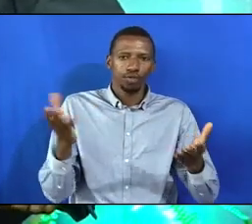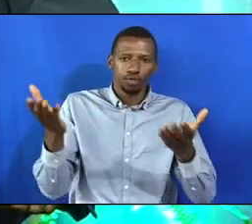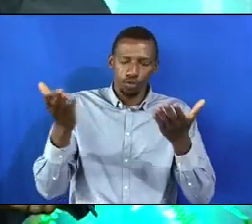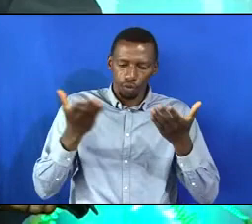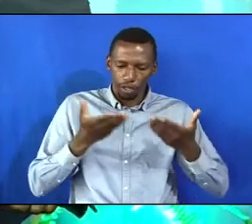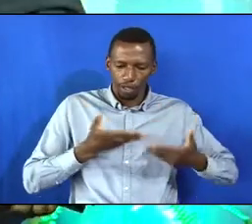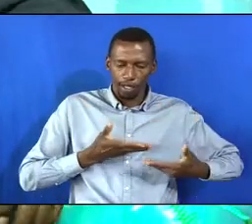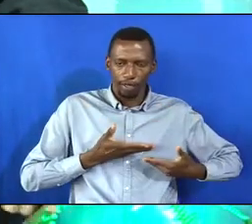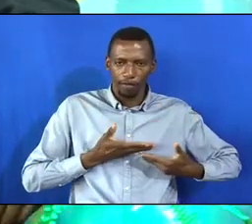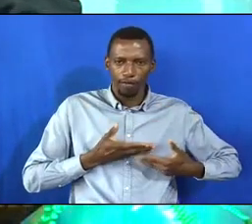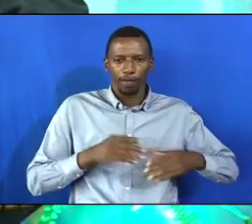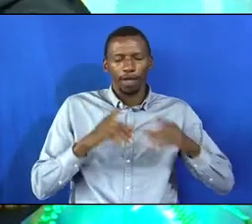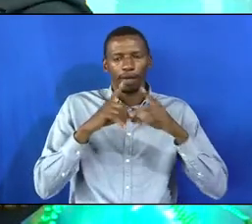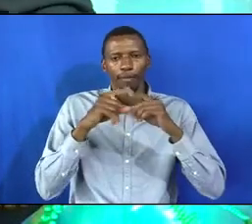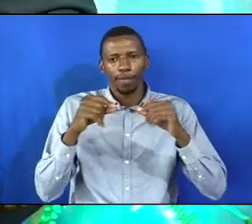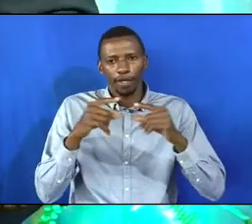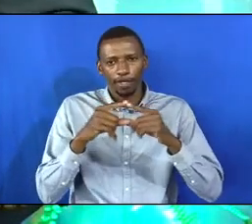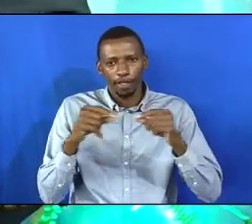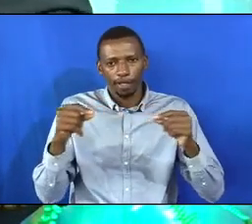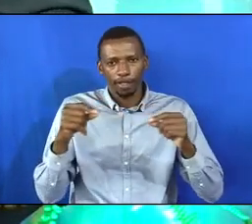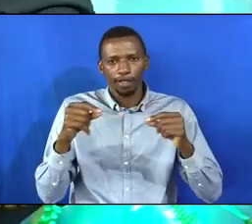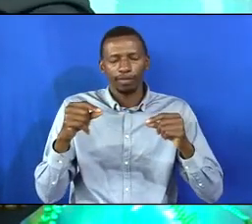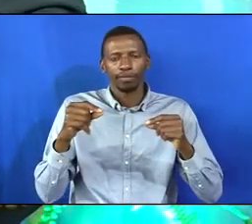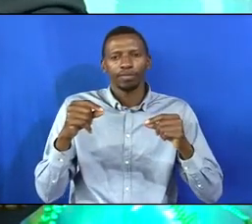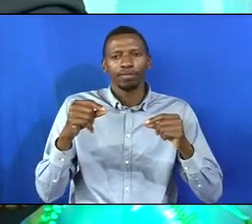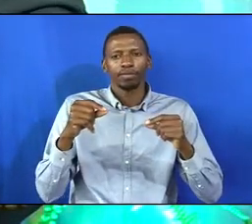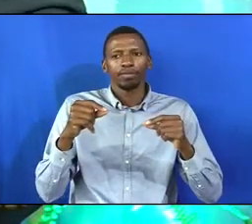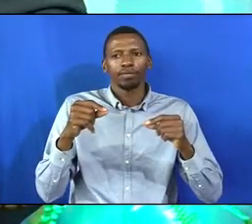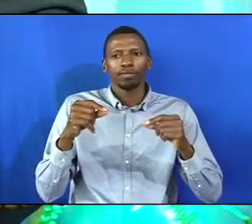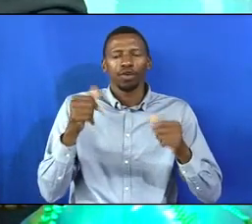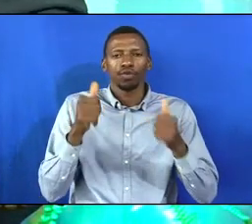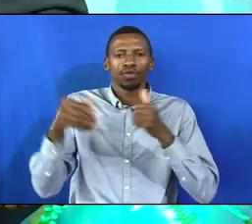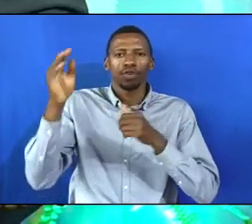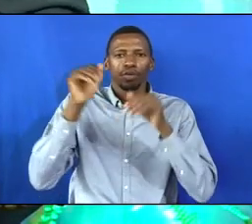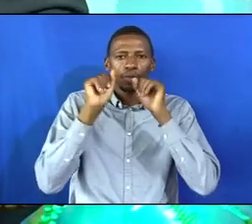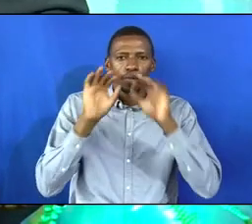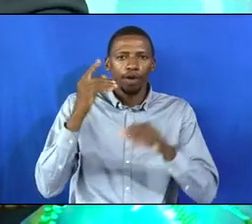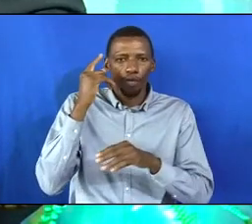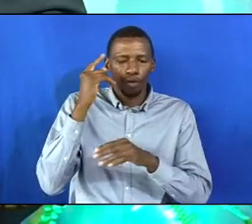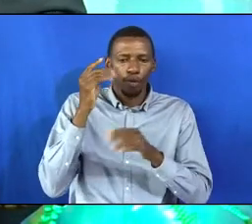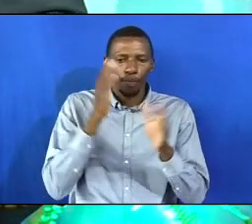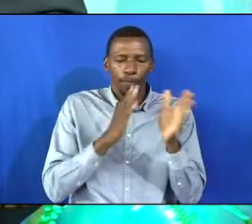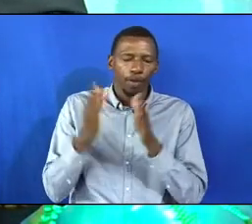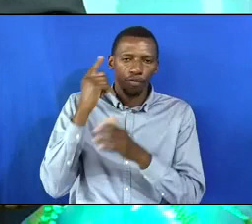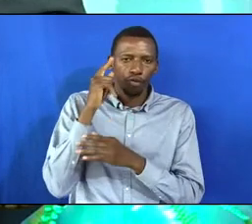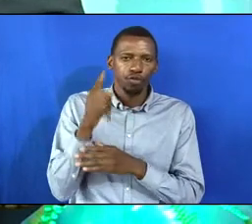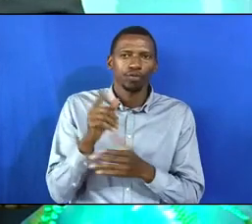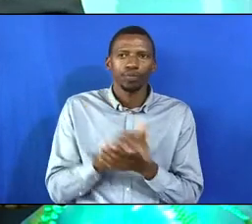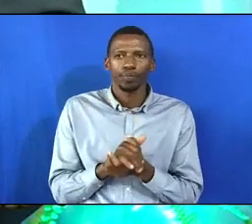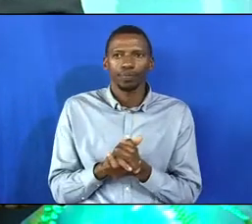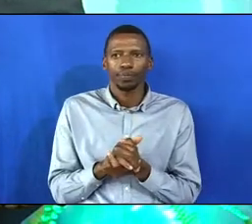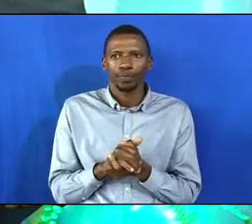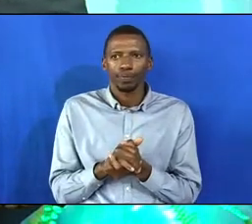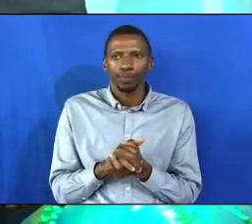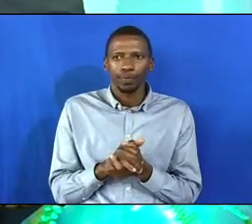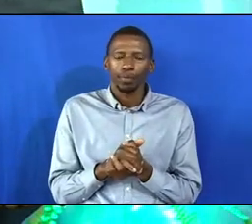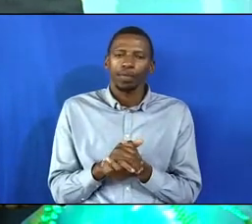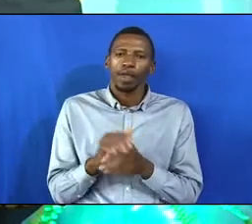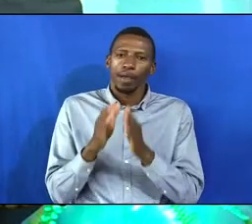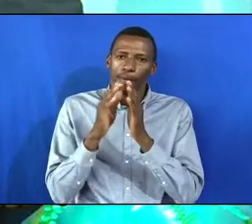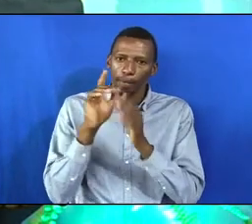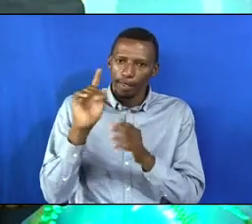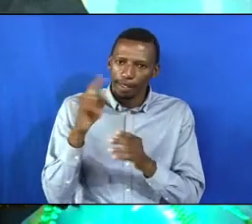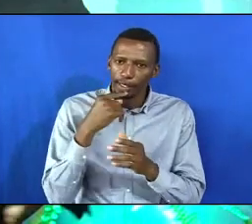has set aside for you. Can you point to the person I've said you are going to pray for? You see, some people don't know themselves. I said you pray